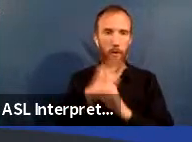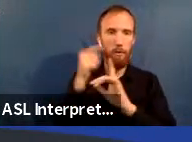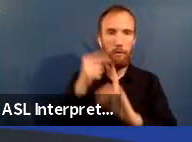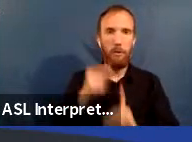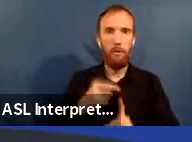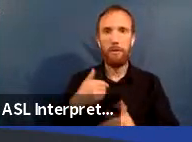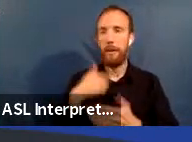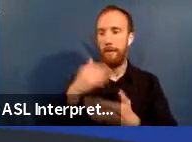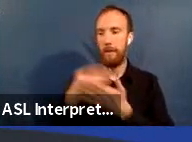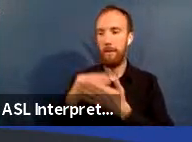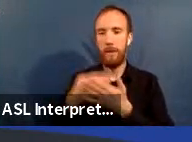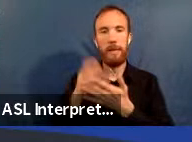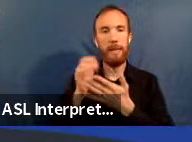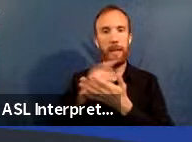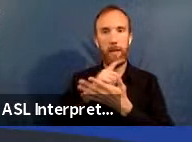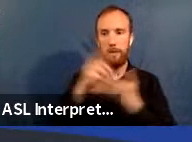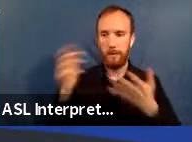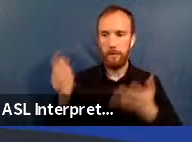prioritization.